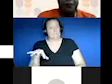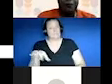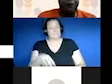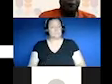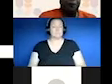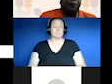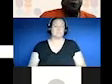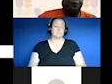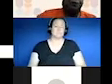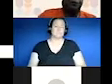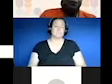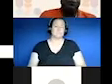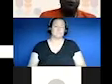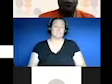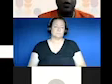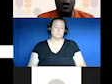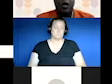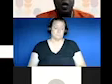please.